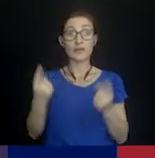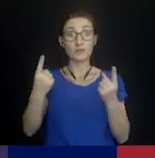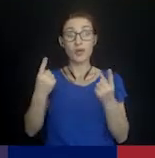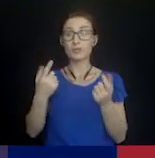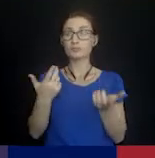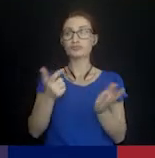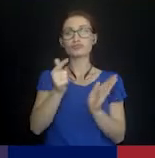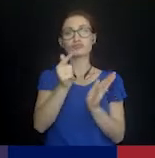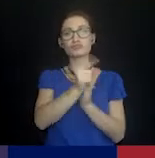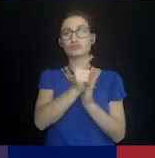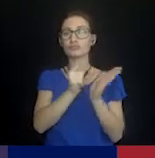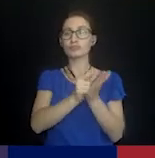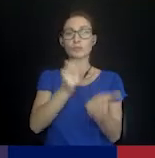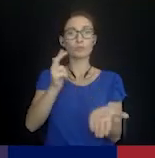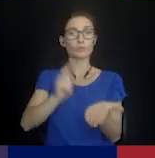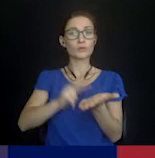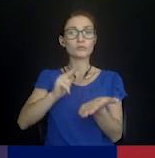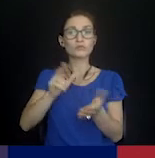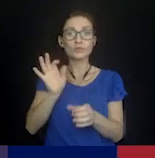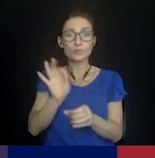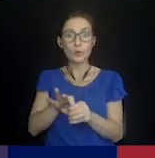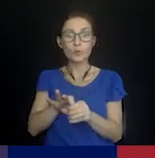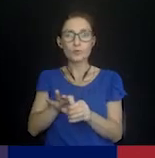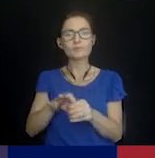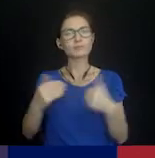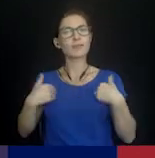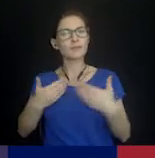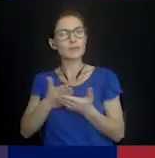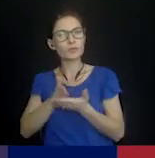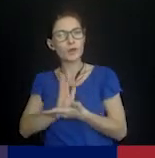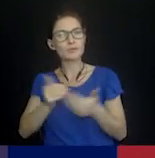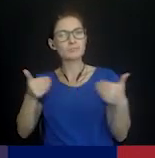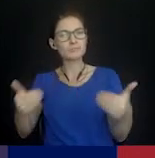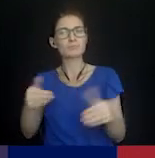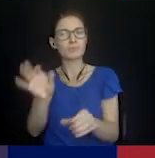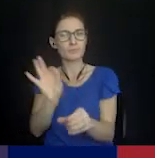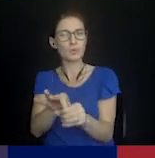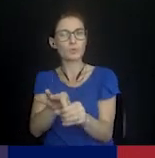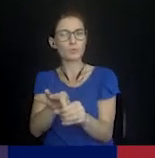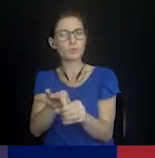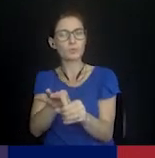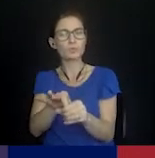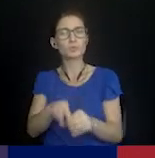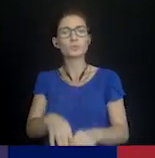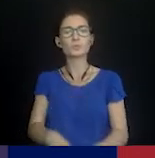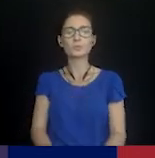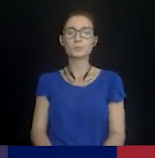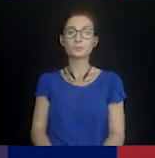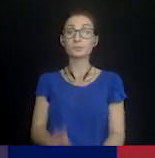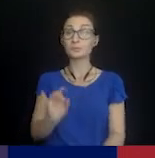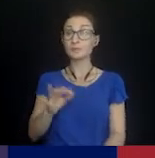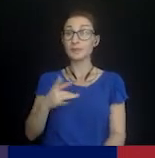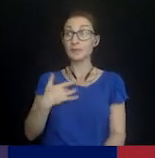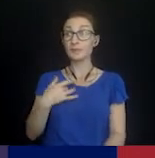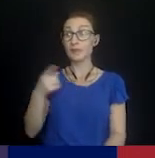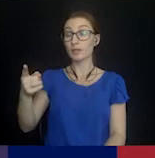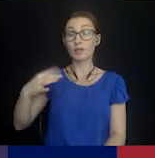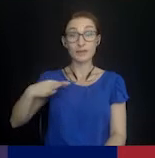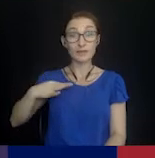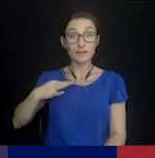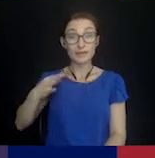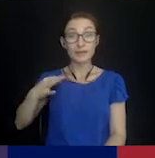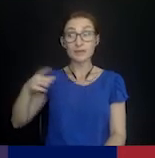legally registered to vote has the right to vote for their candidate that they feel expresses and supports